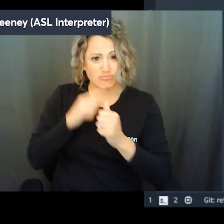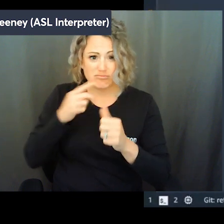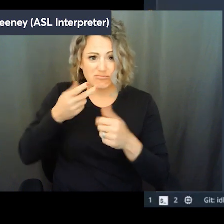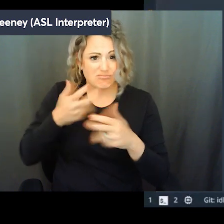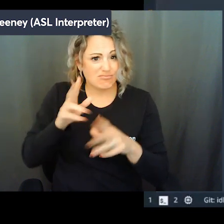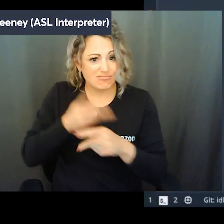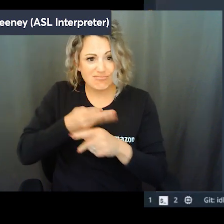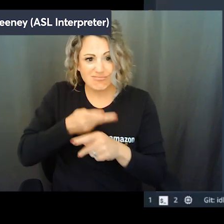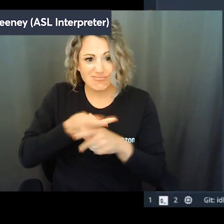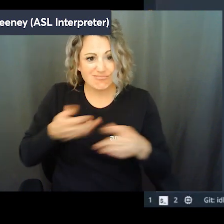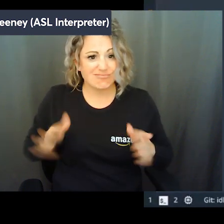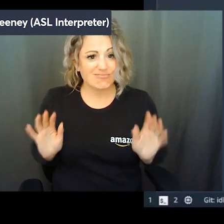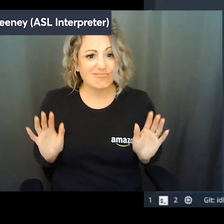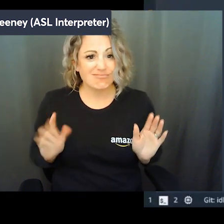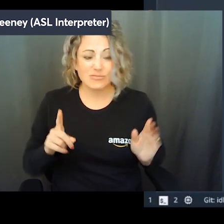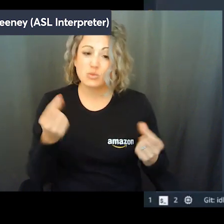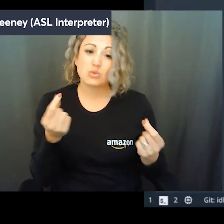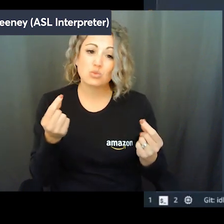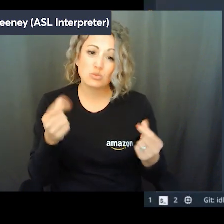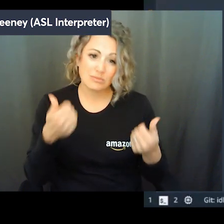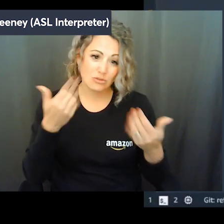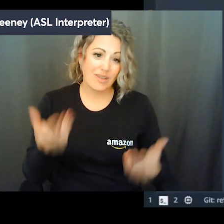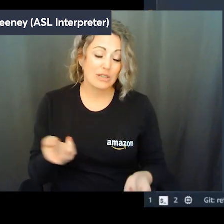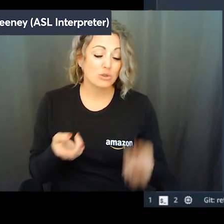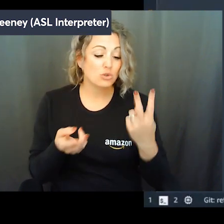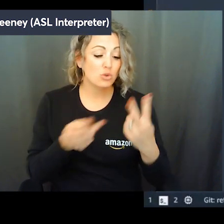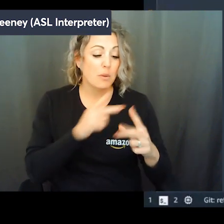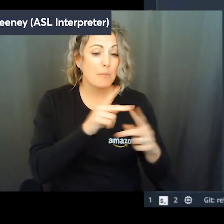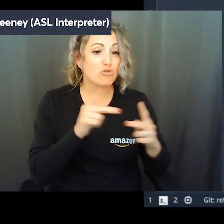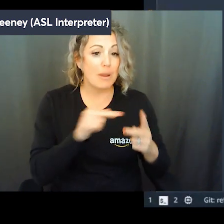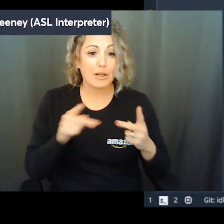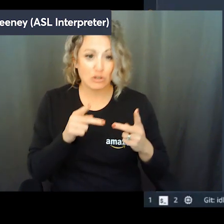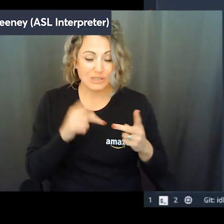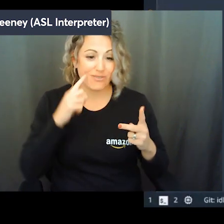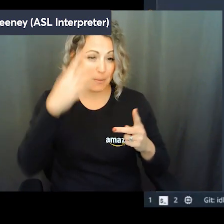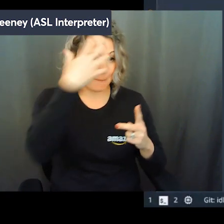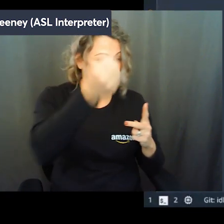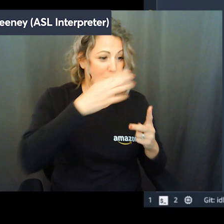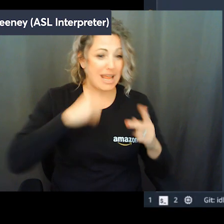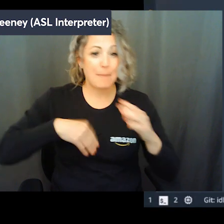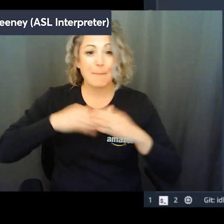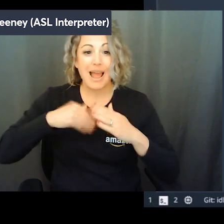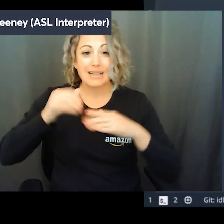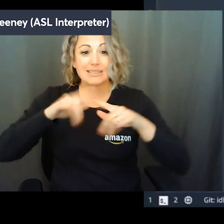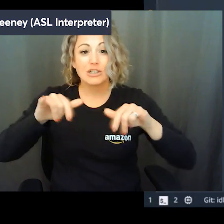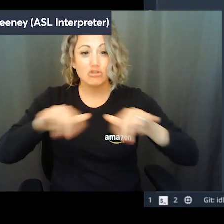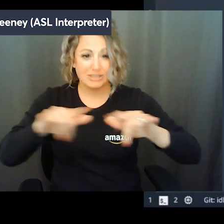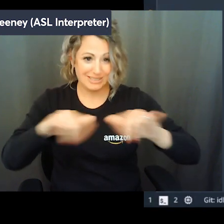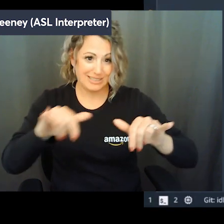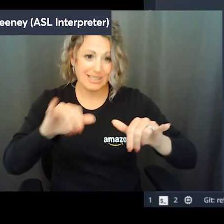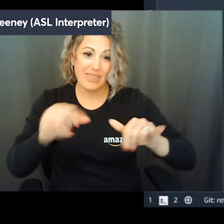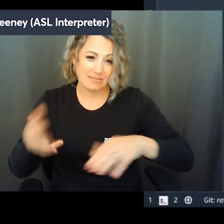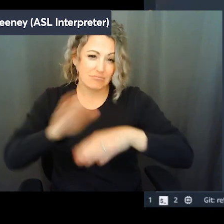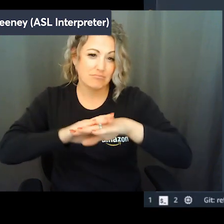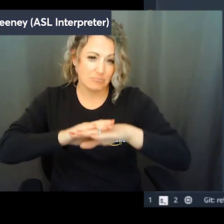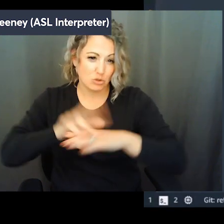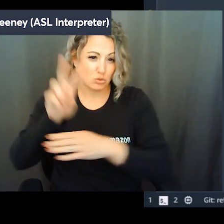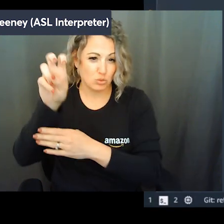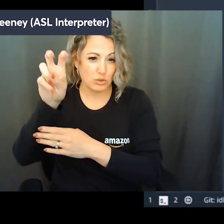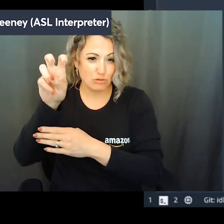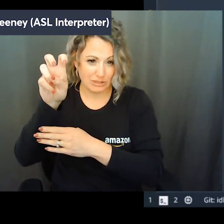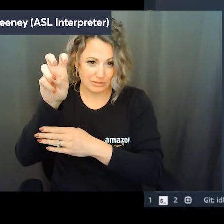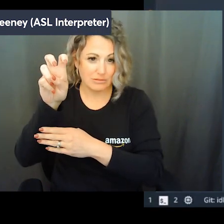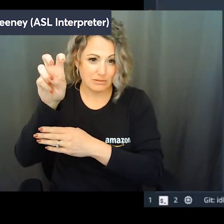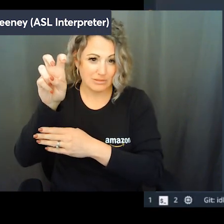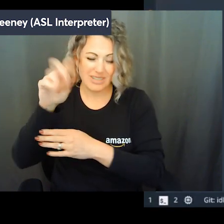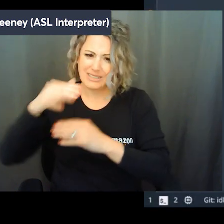for you. All you have to do is provide 2 parameters in memory size and max concurrency. Max concurrency has now been increased to up until 200, which